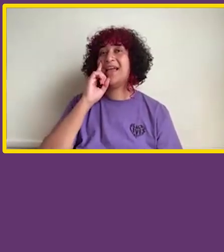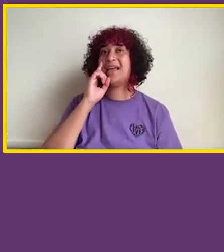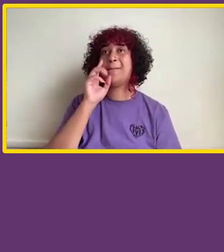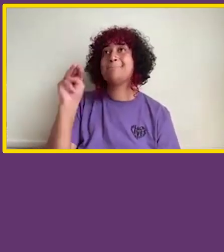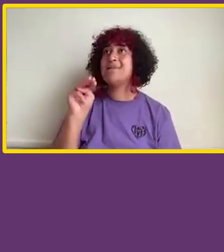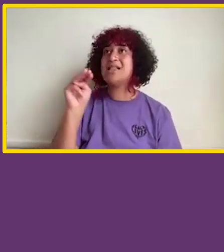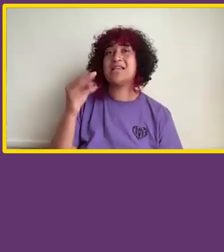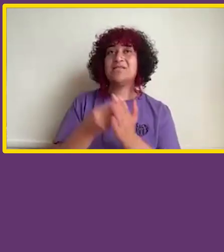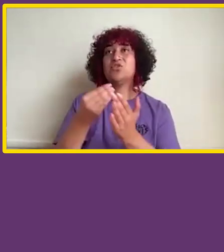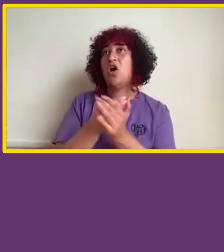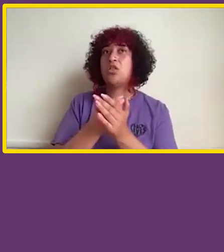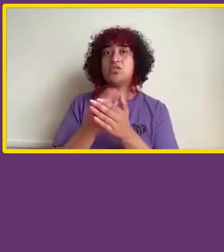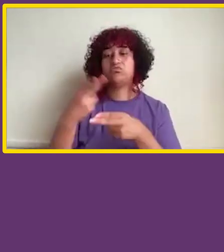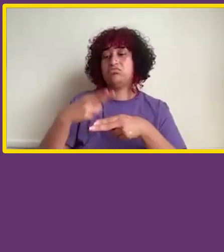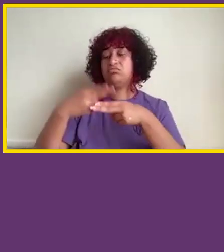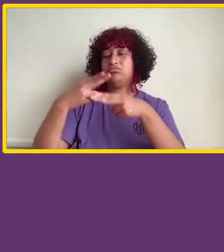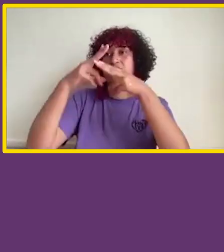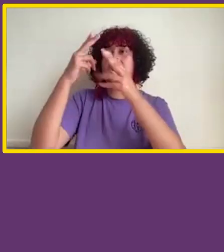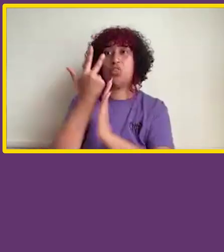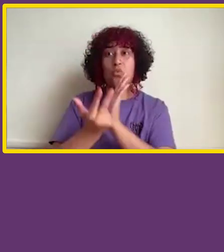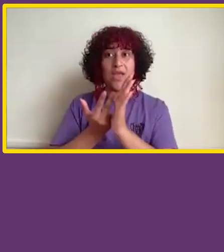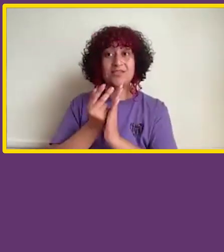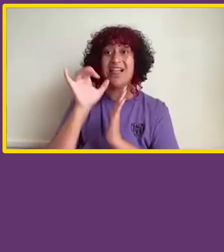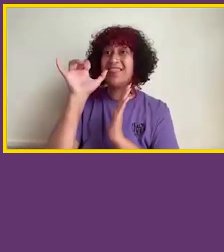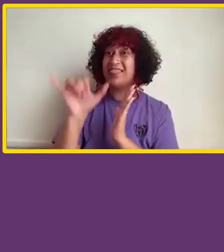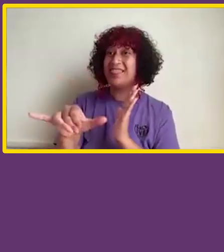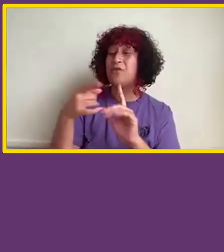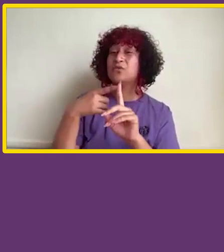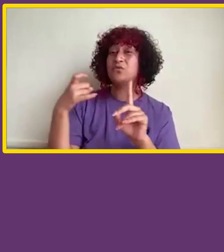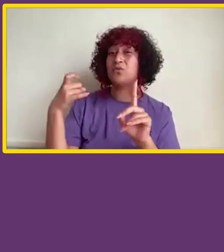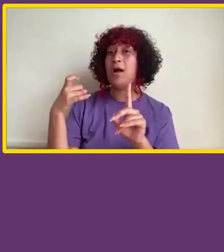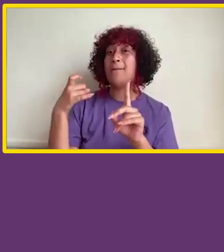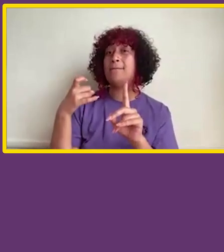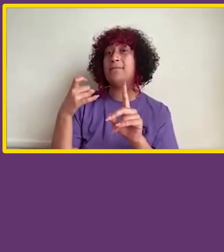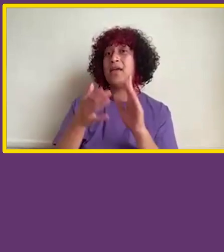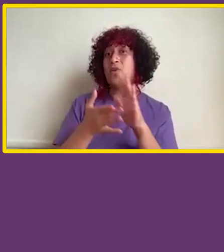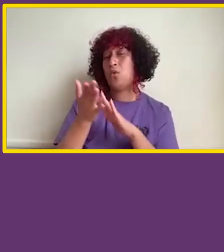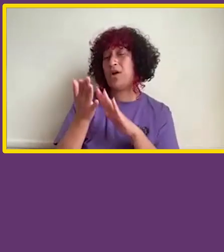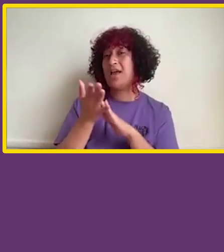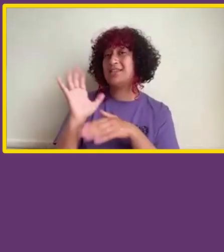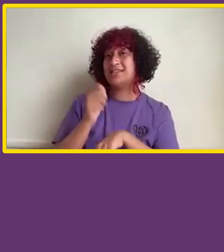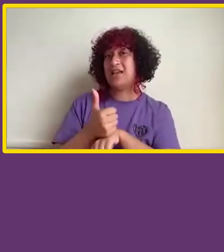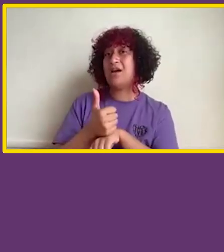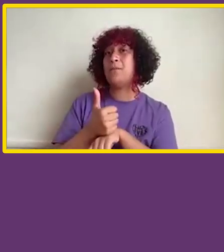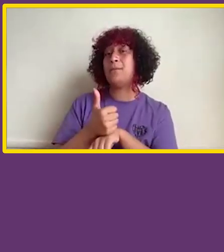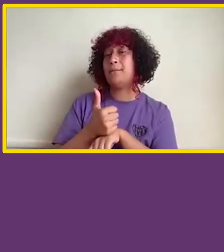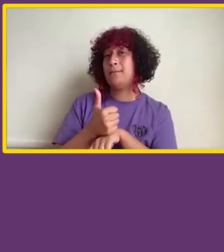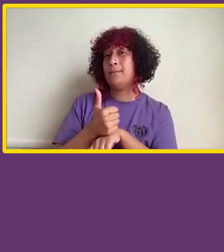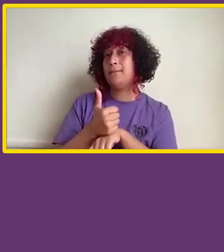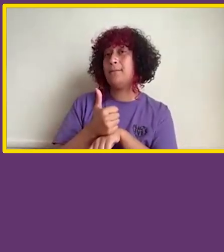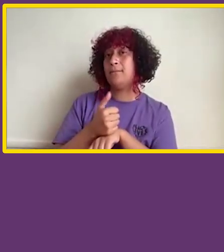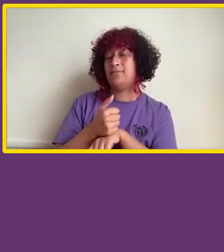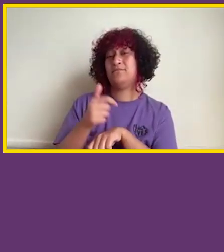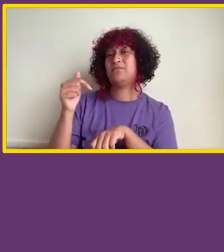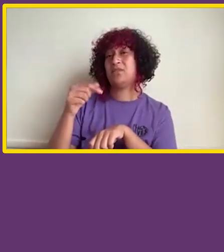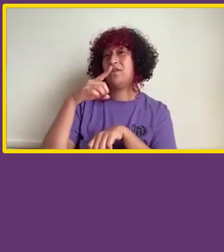hours, and that was off of an incredibly effective organizing effort. I think that some of that has come